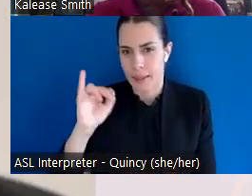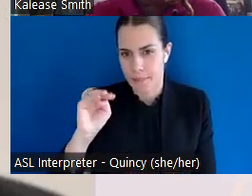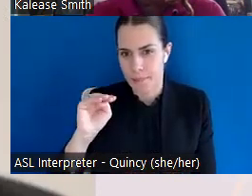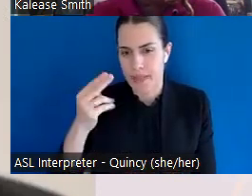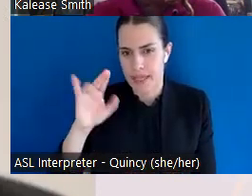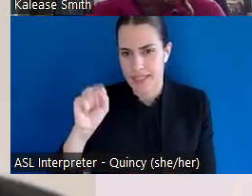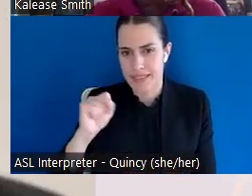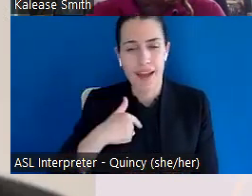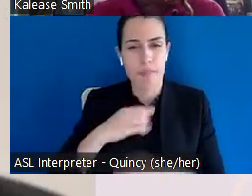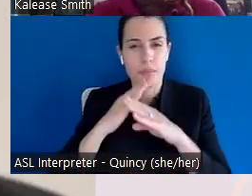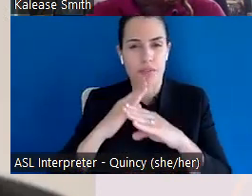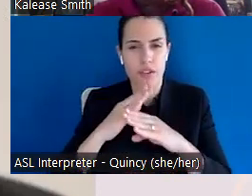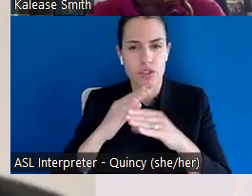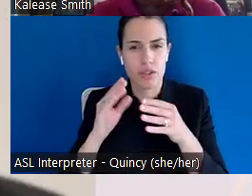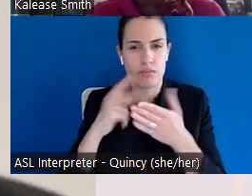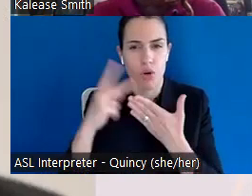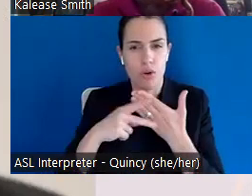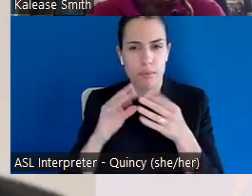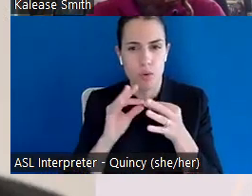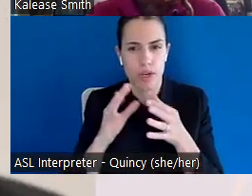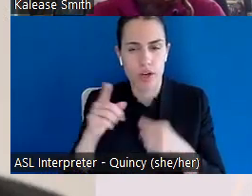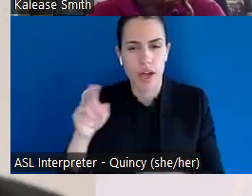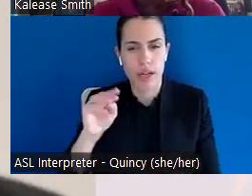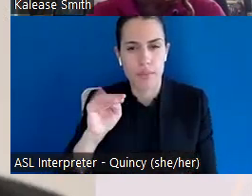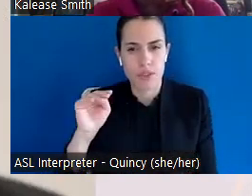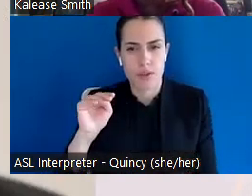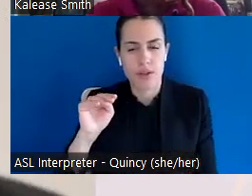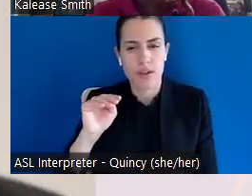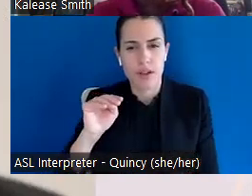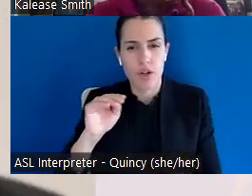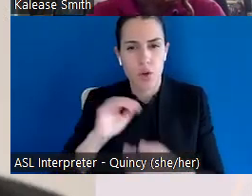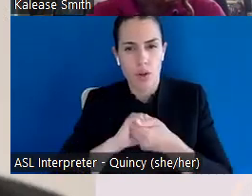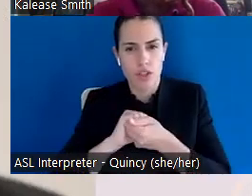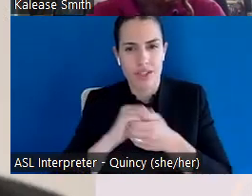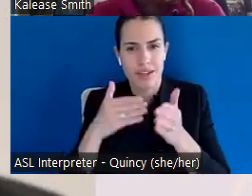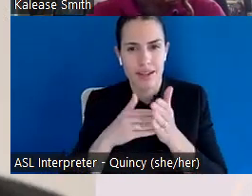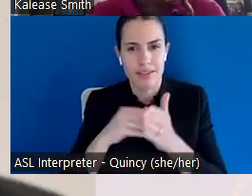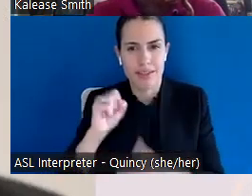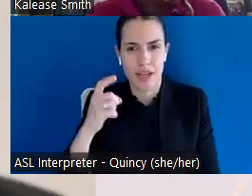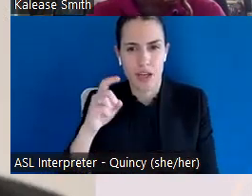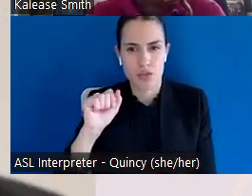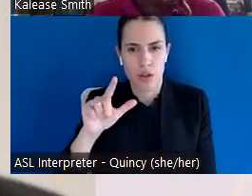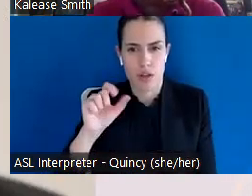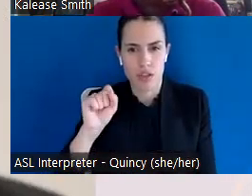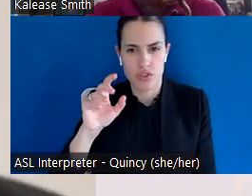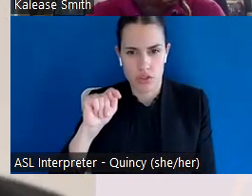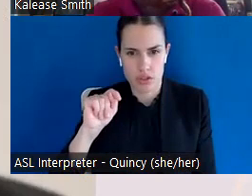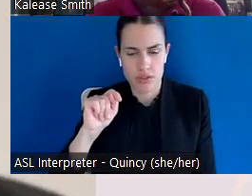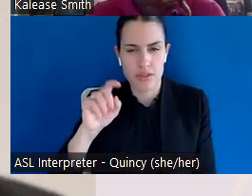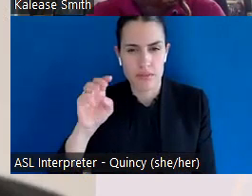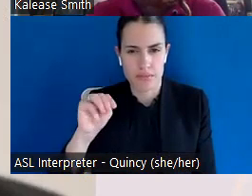Prevention Program Coordinator at the Minnesota Coalition Against Sexual Assault. And so our organization is